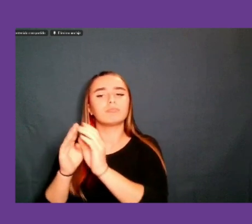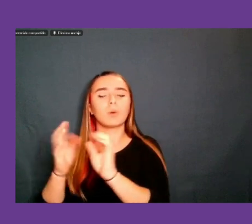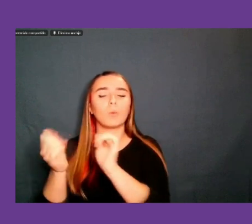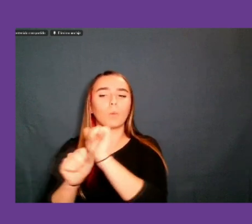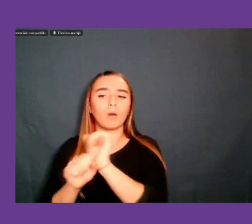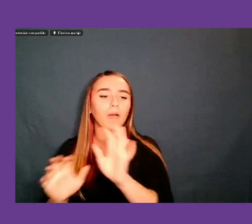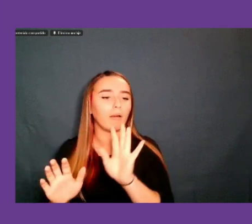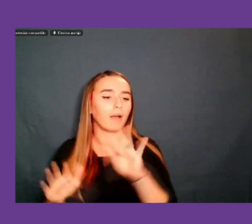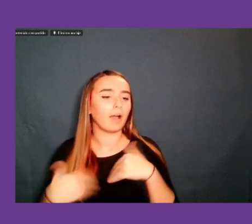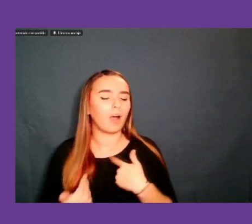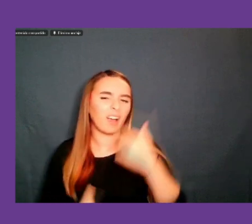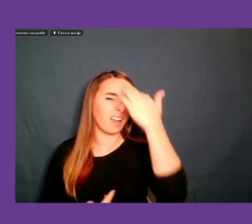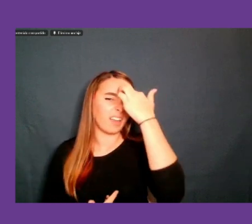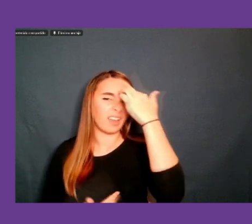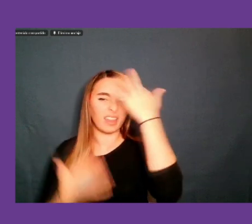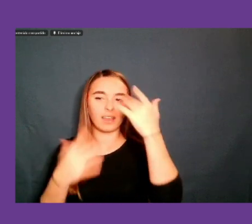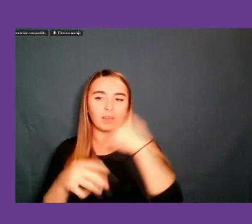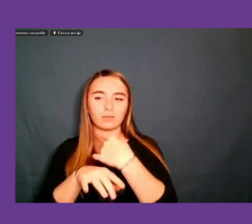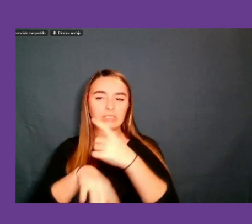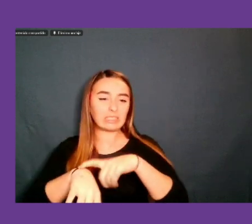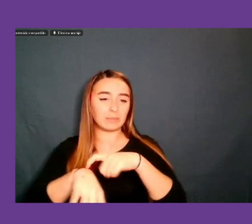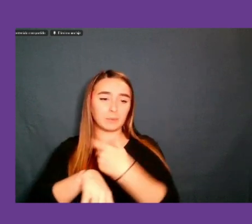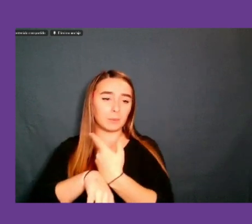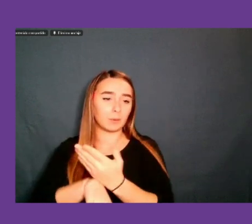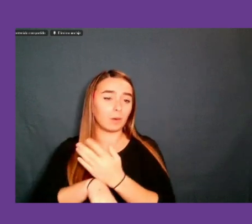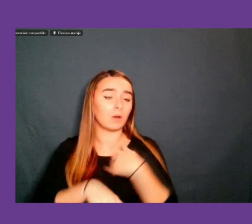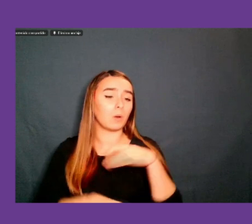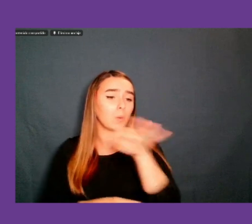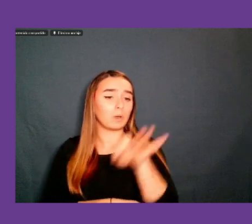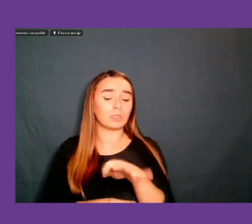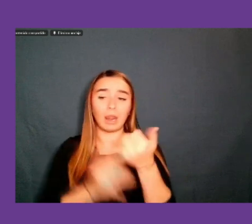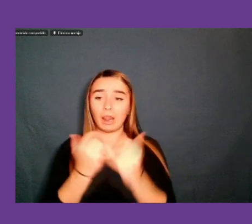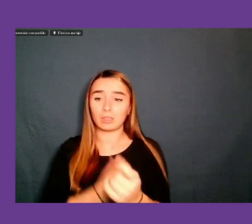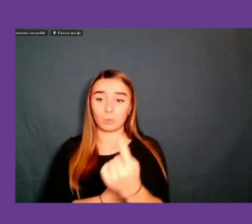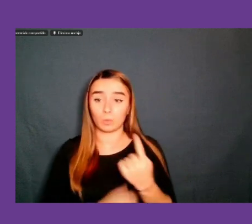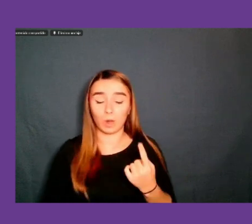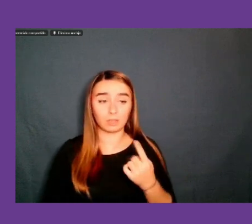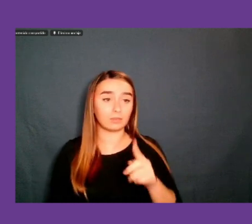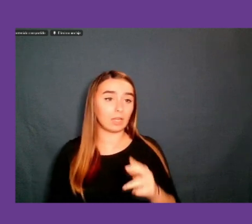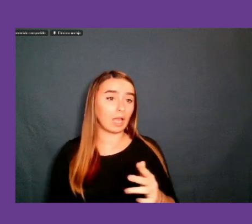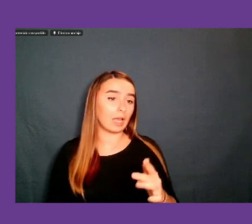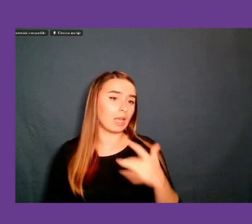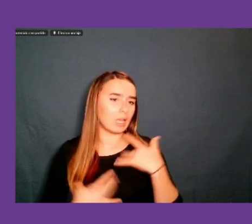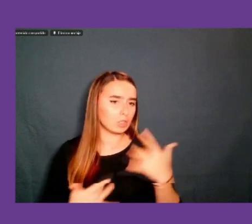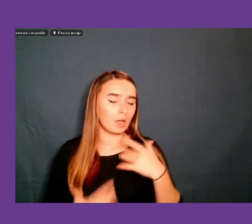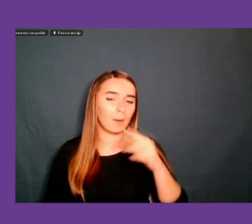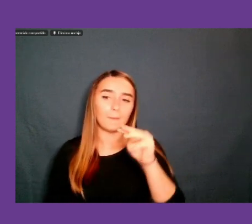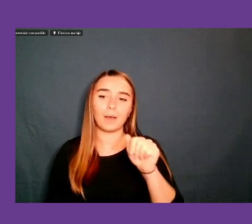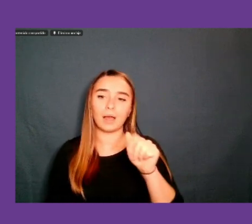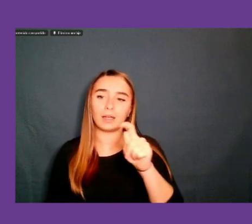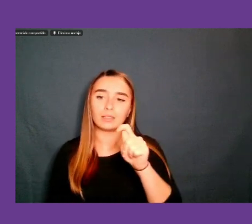we are running out of time. Perhaps there is one last question we can take. It's an interesting one from Mathieu, and it's